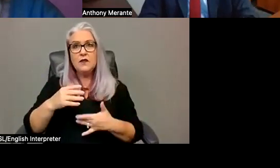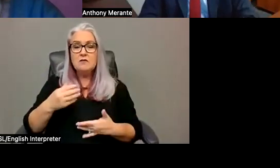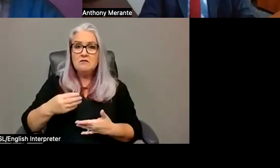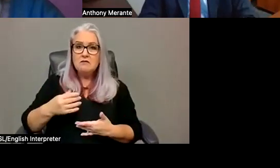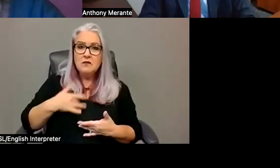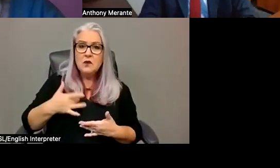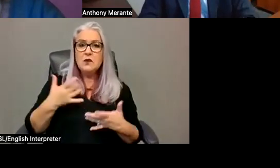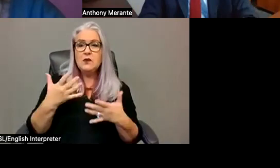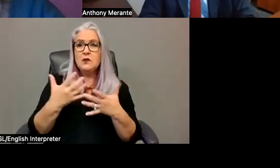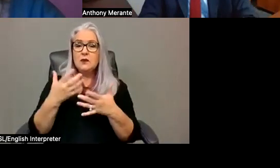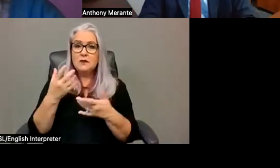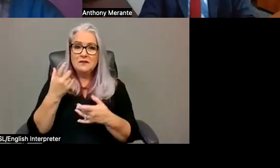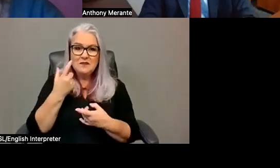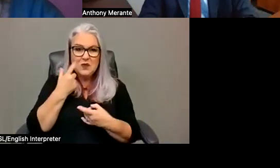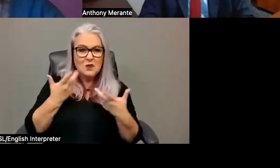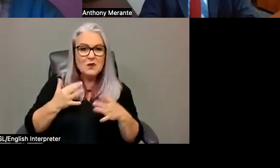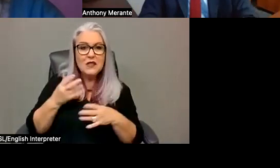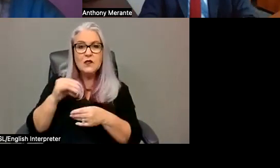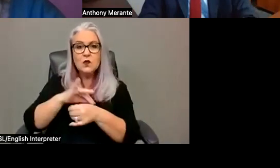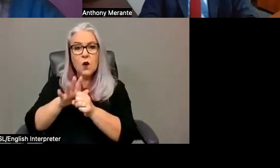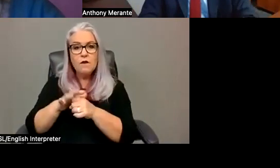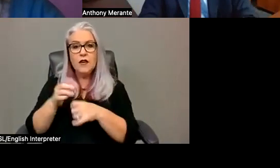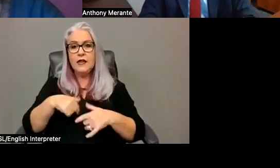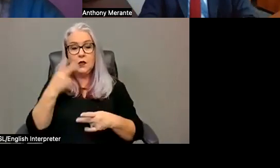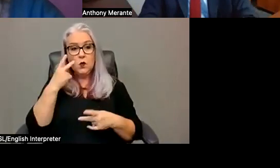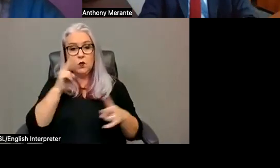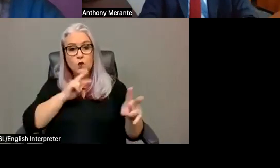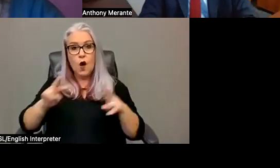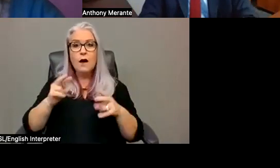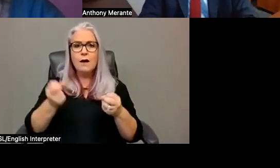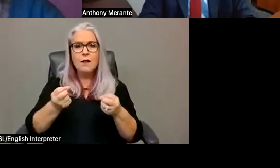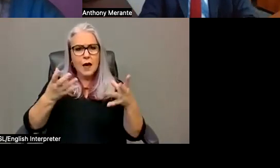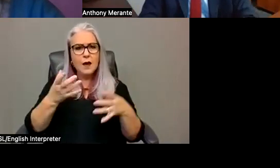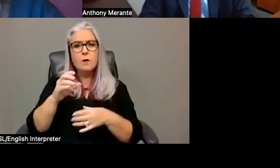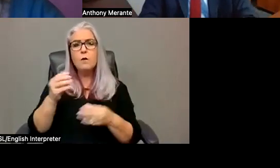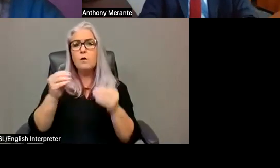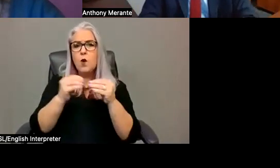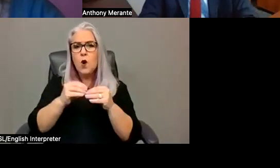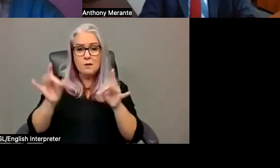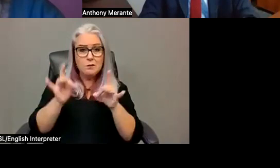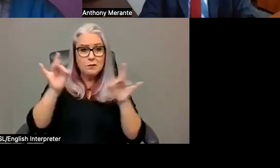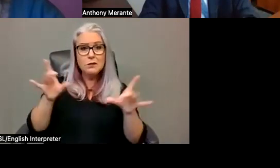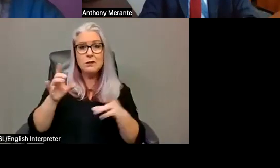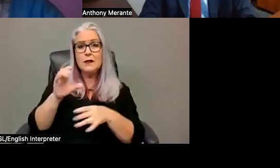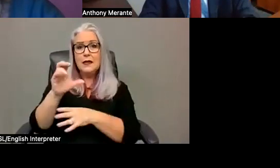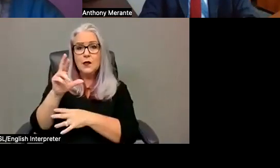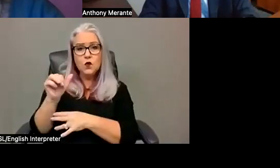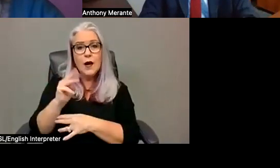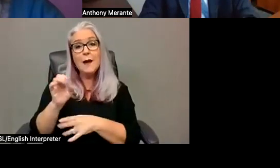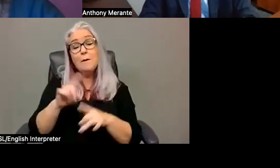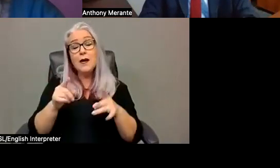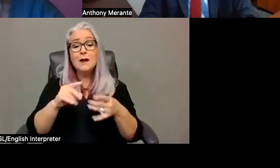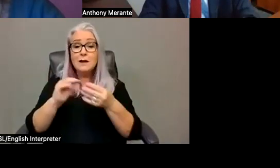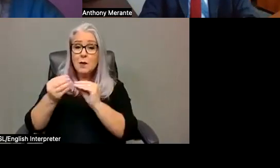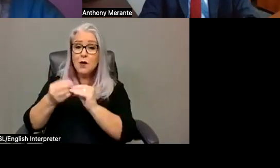out of COVID. And you saw a nationwide trend up in crime, but we are still statistically the safest, and we're going to